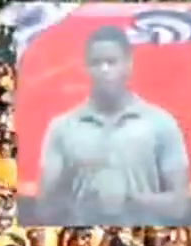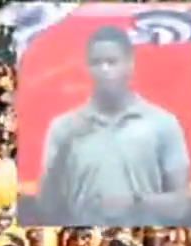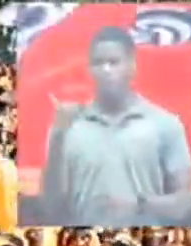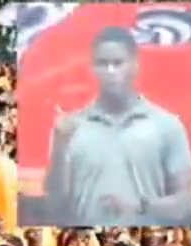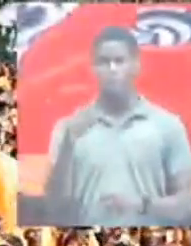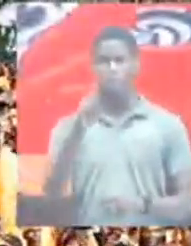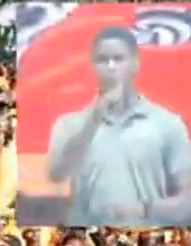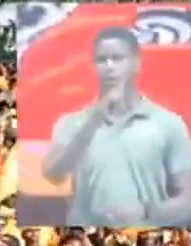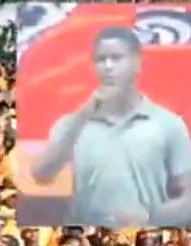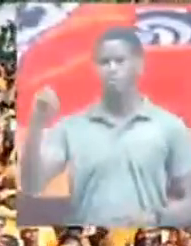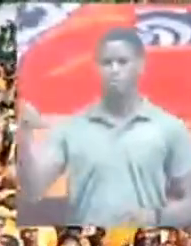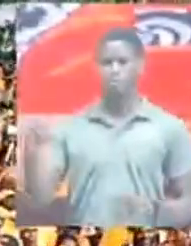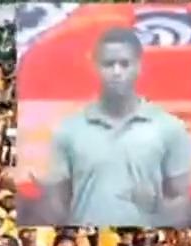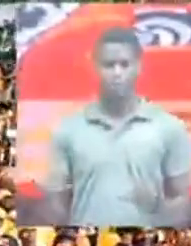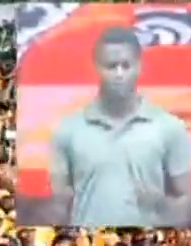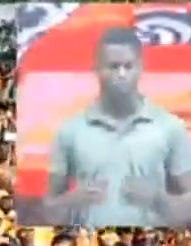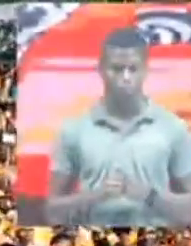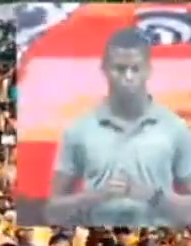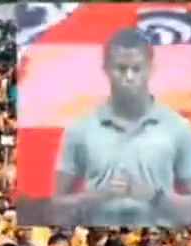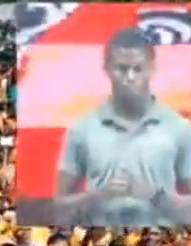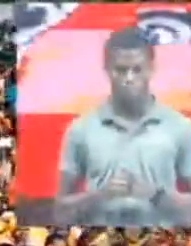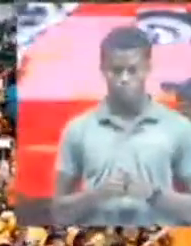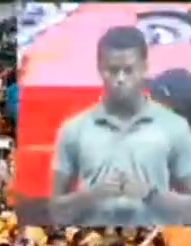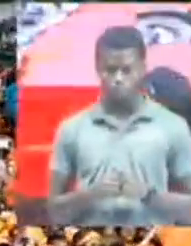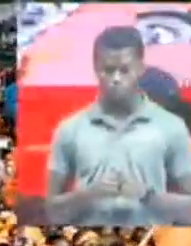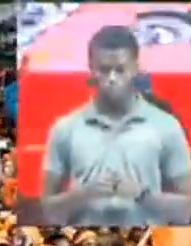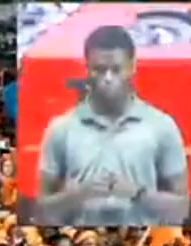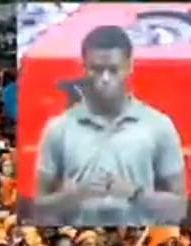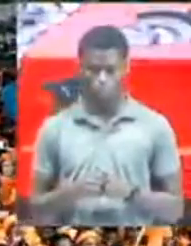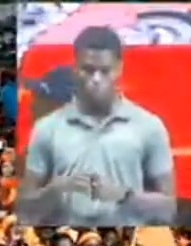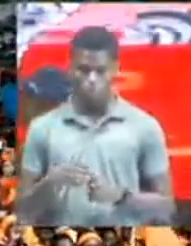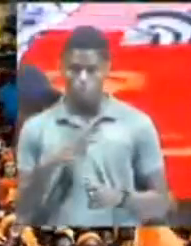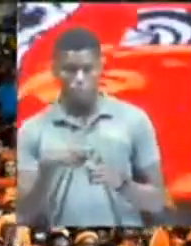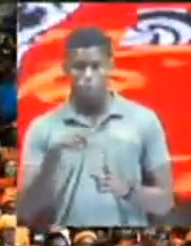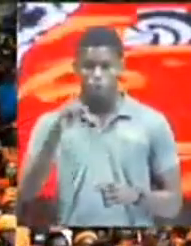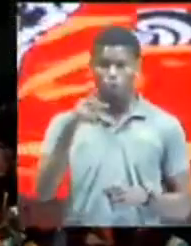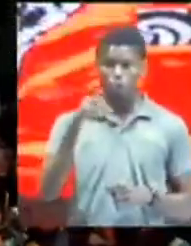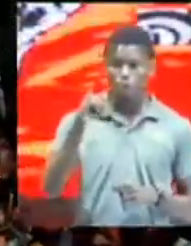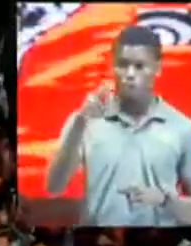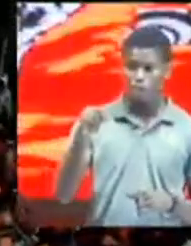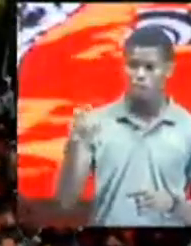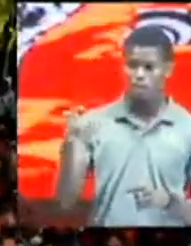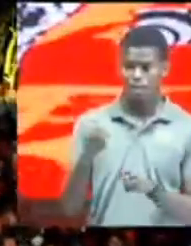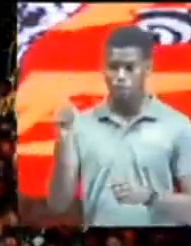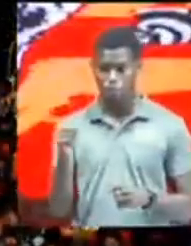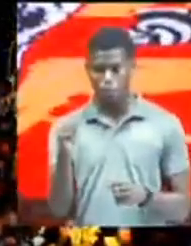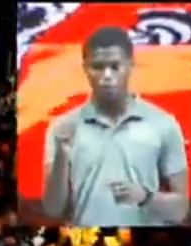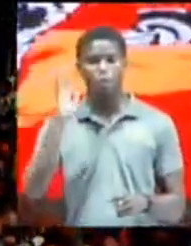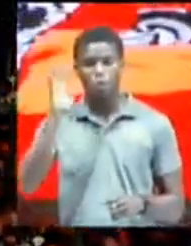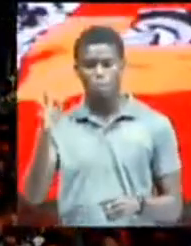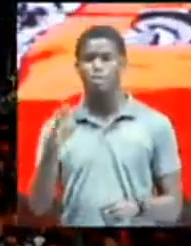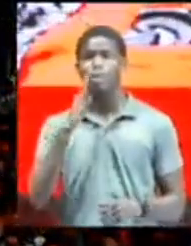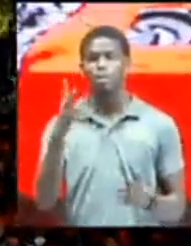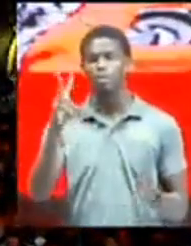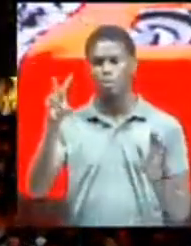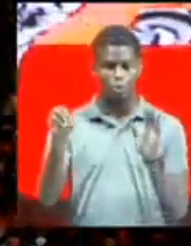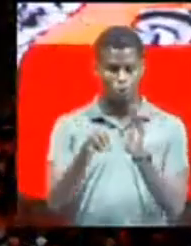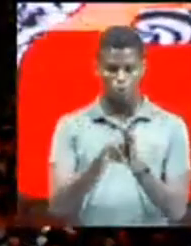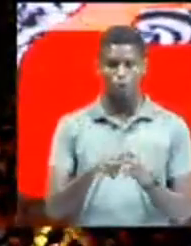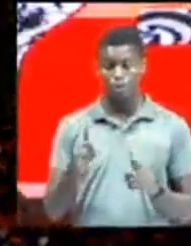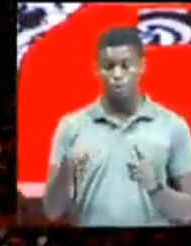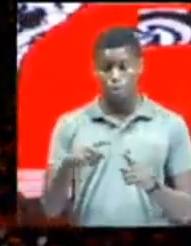And when Bunting and Julie and them catch them Tuesday is two love. And when Mark catch them after that